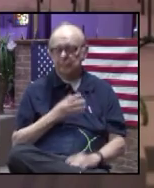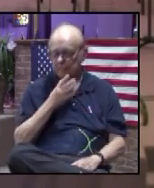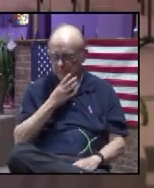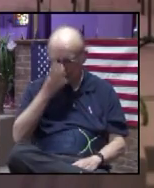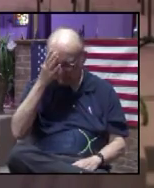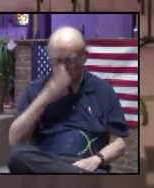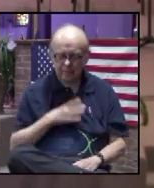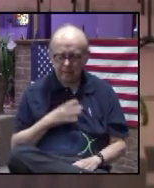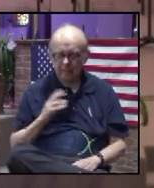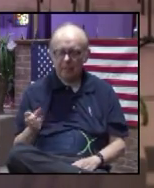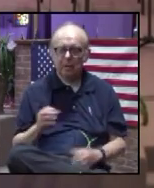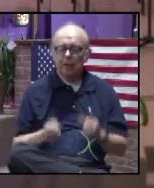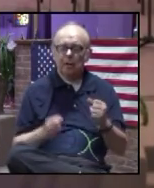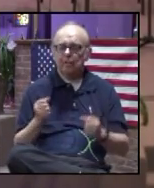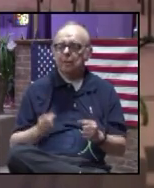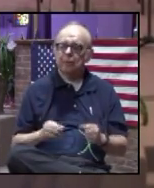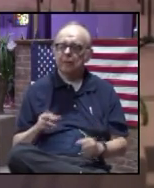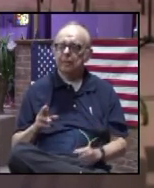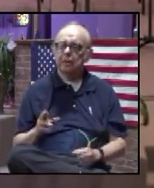us, Dad,